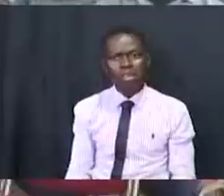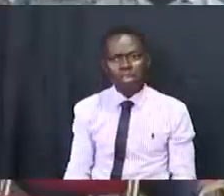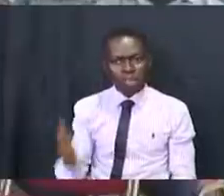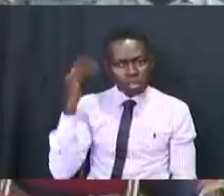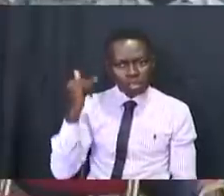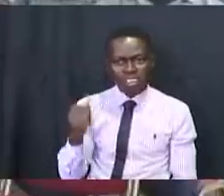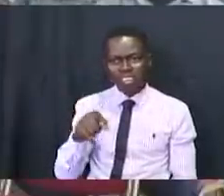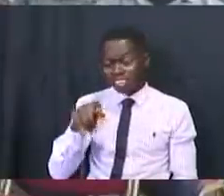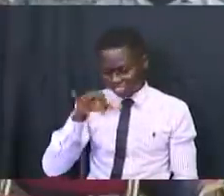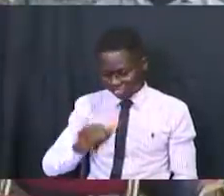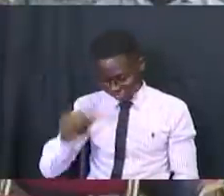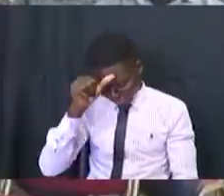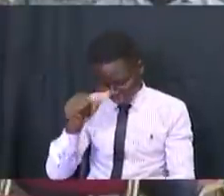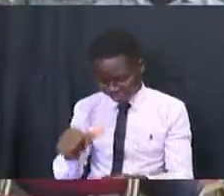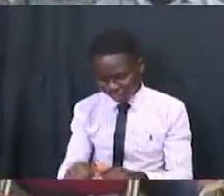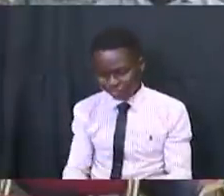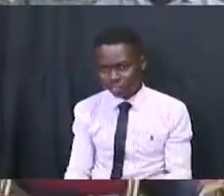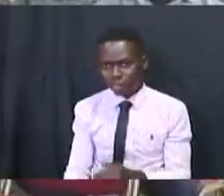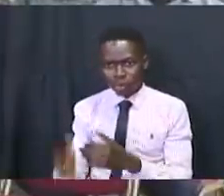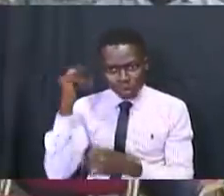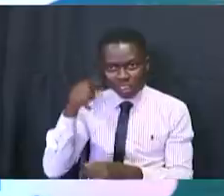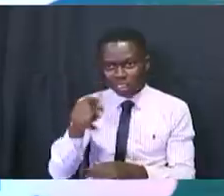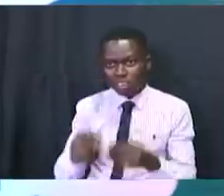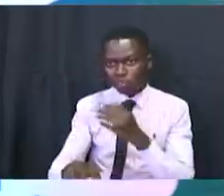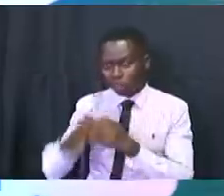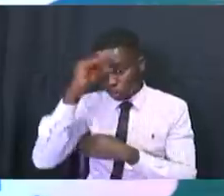I still remember. This boy, so you too.